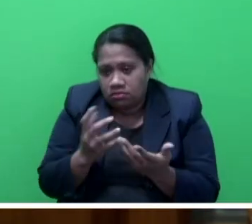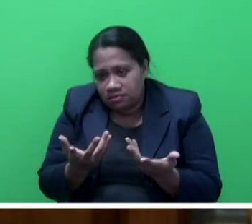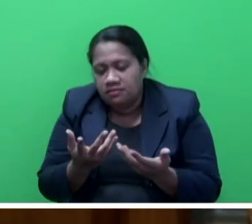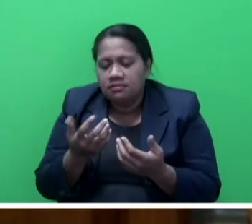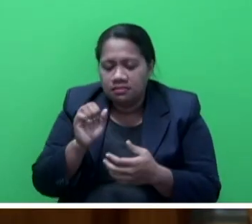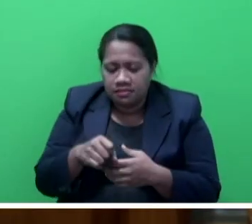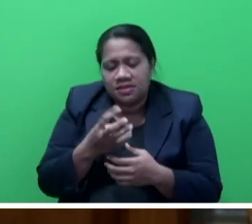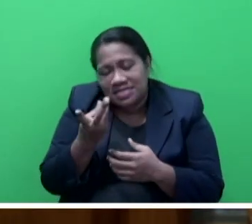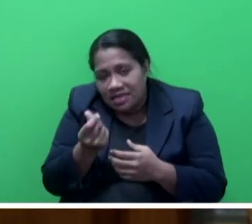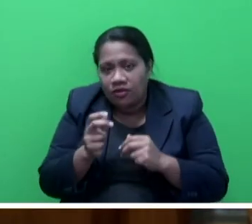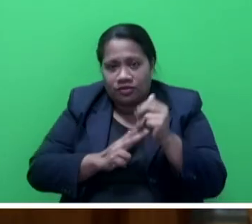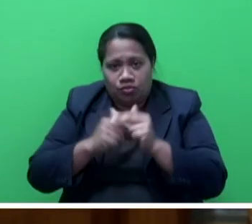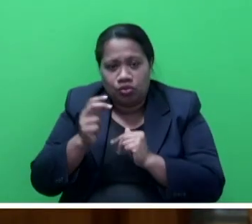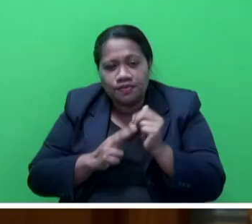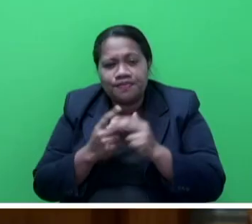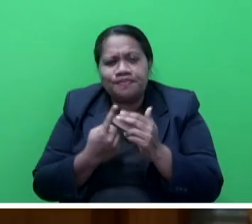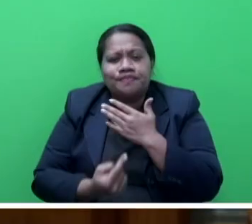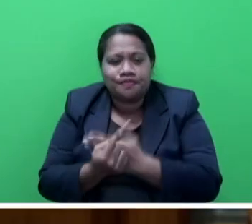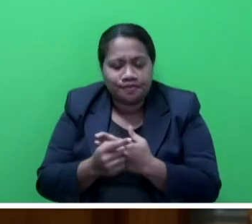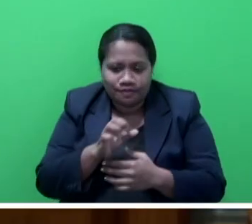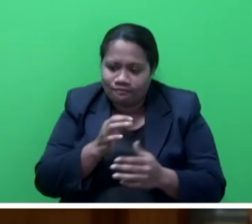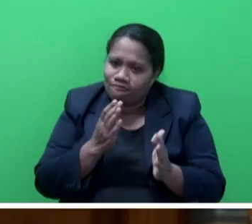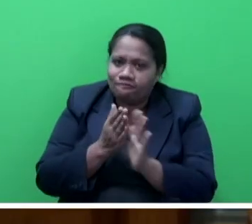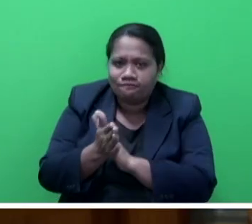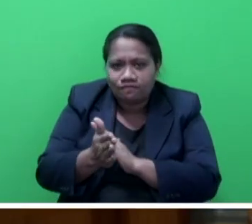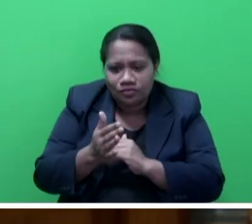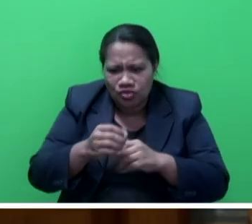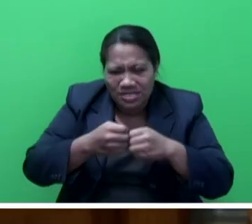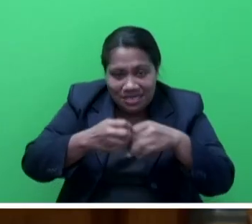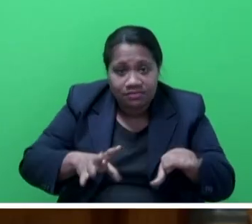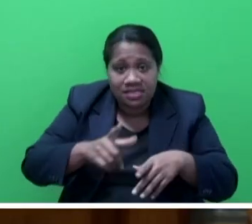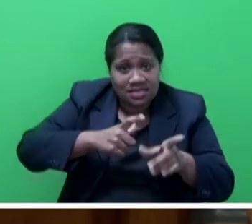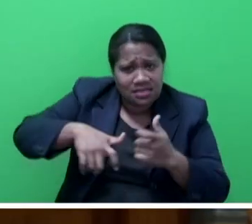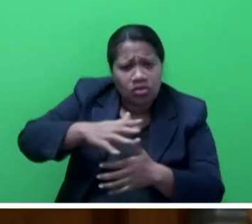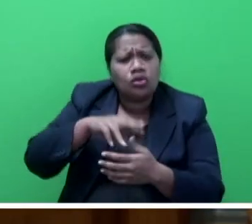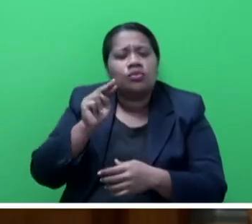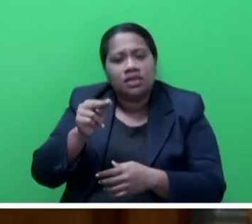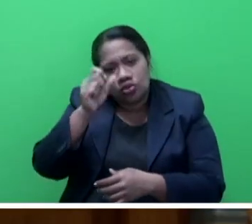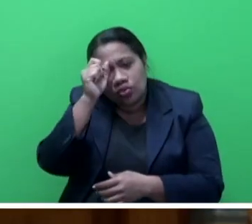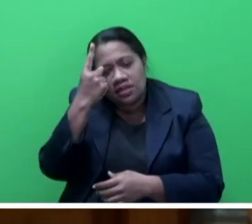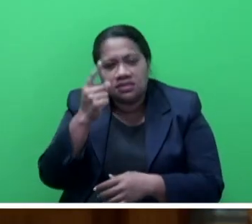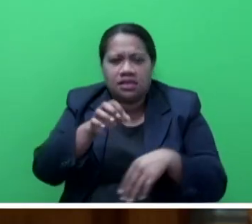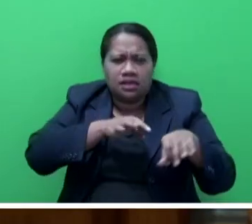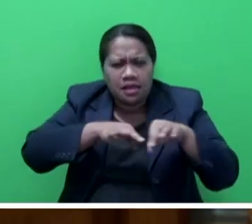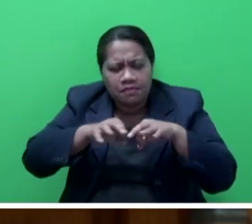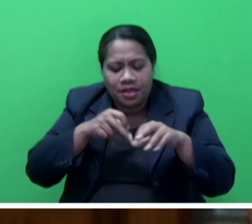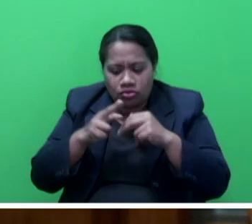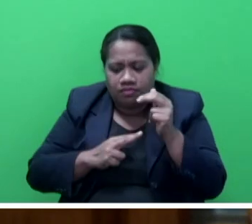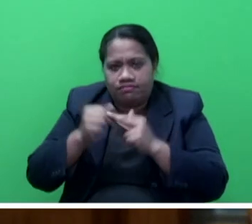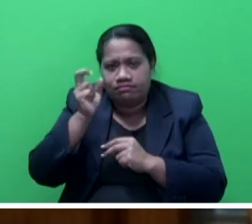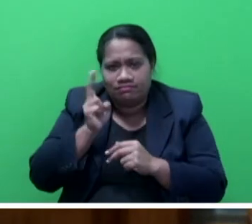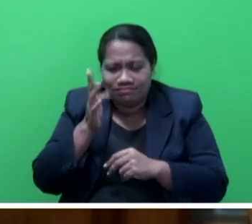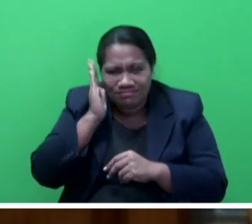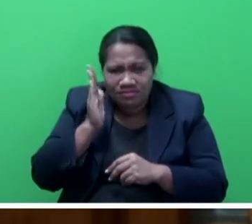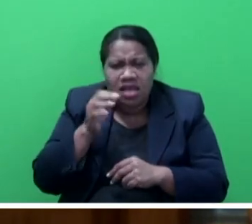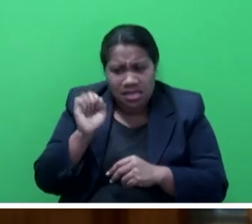of the buildings don't get blown away or damaged by cyclones, we need to understand and plan the rebuild of this. Of course, we cannot